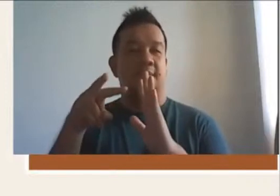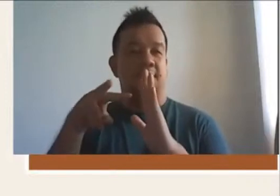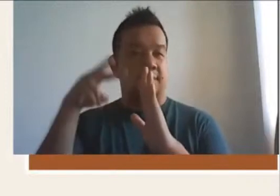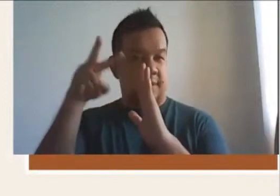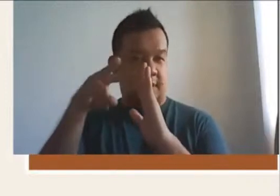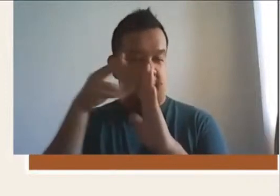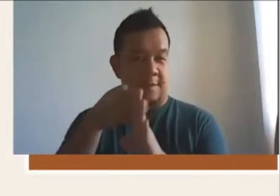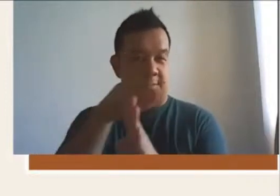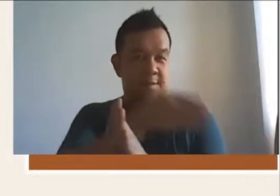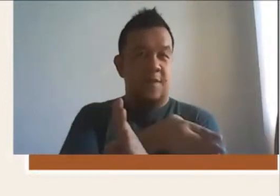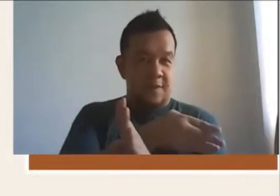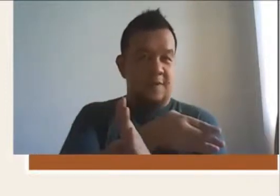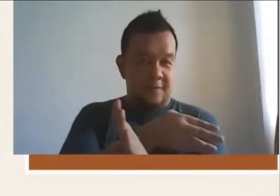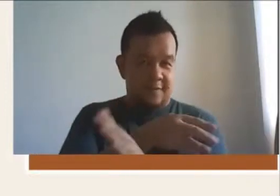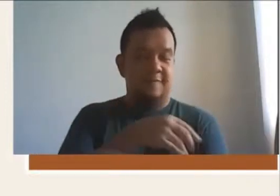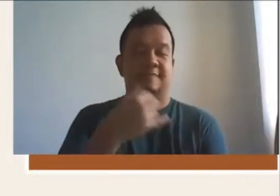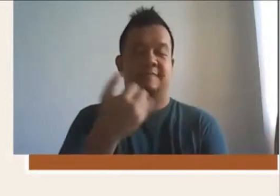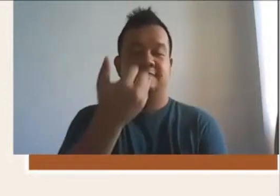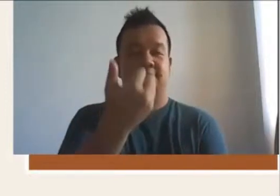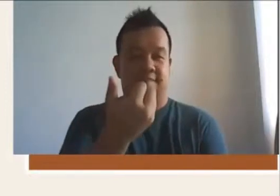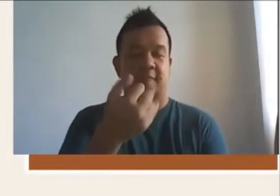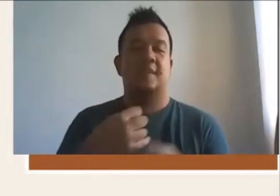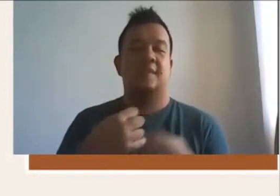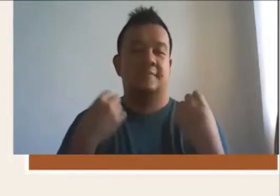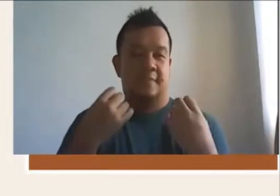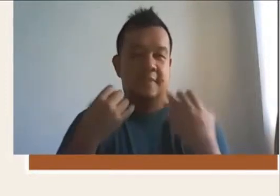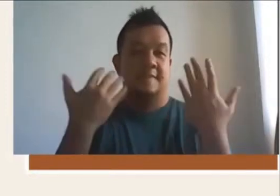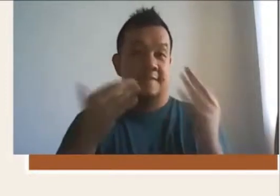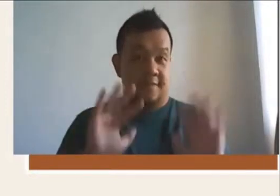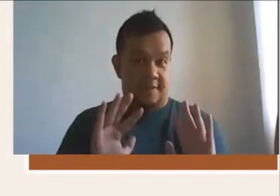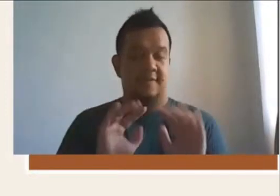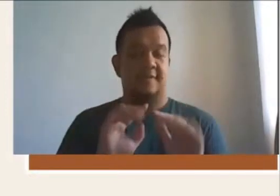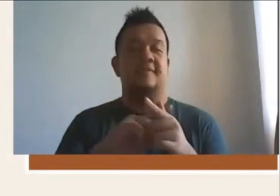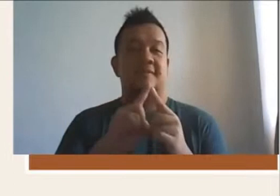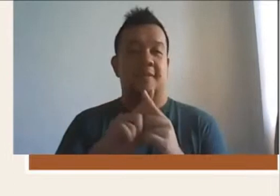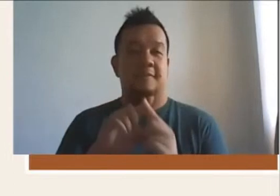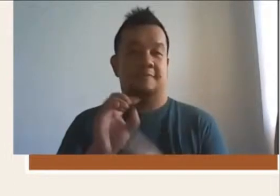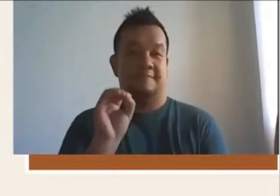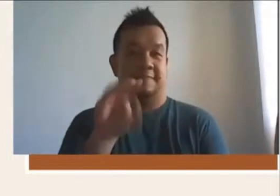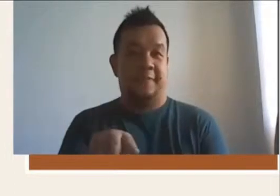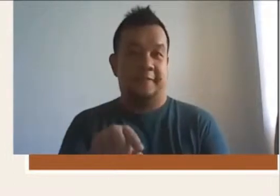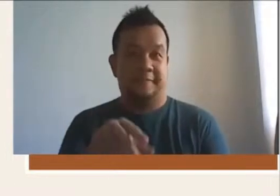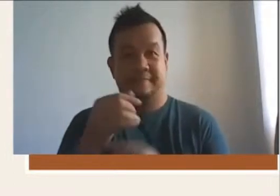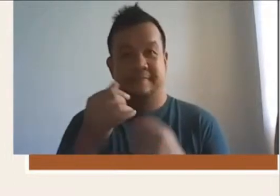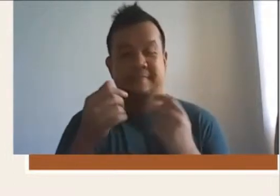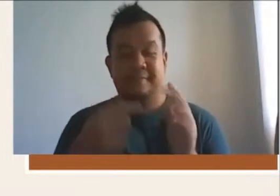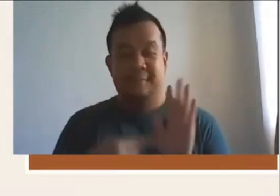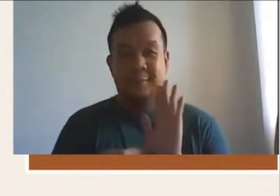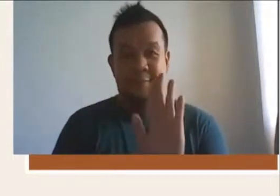together with my signing so that we can just go on smoothly as possible. Sorry.